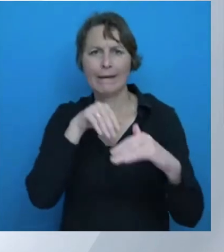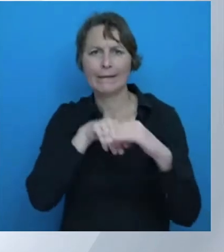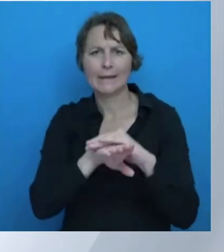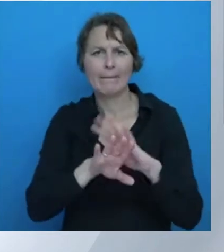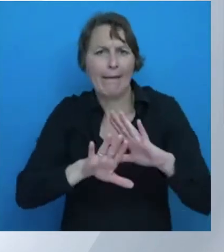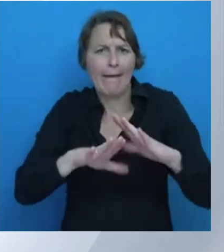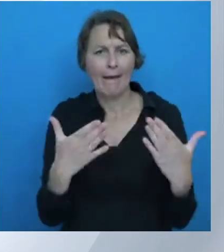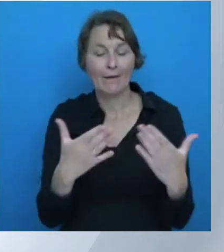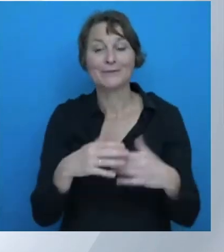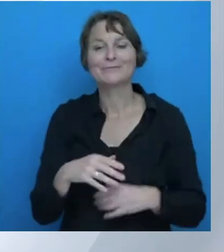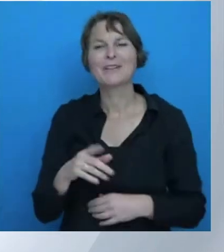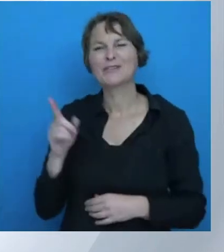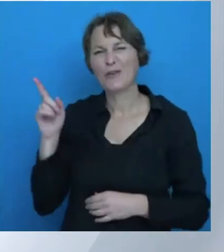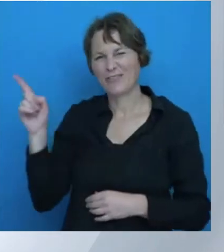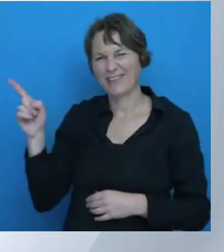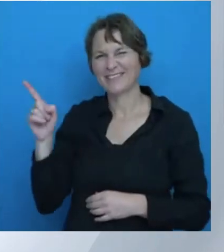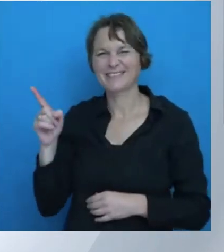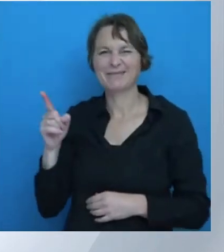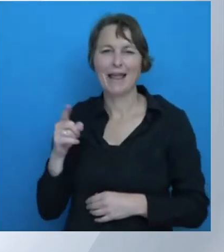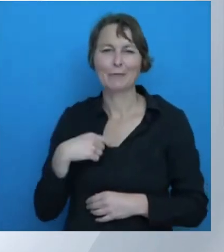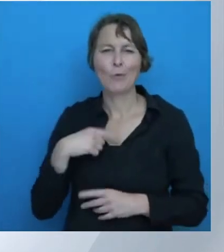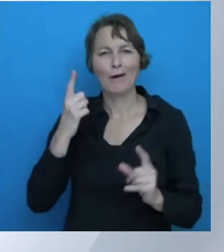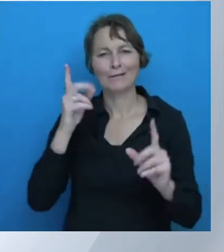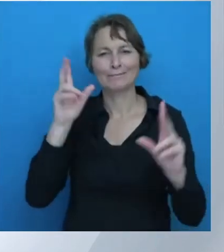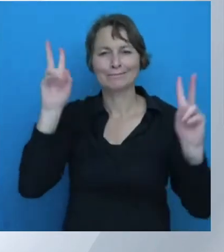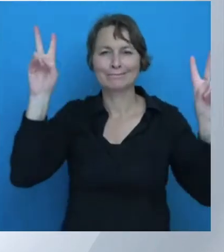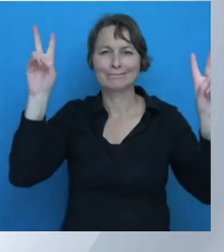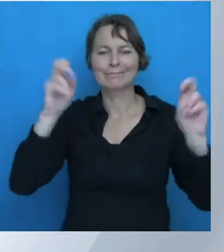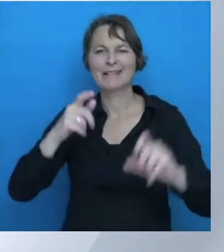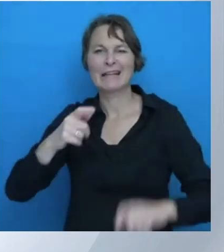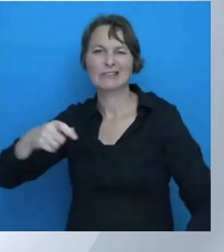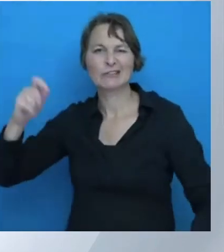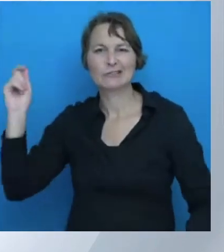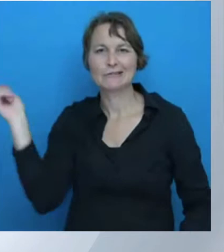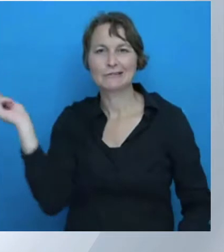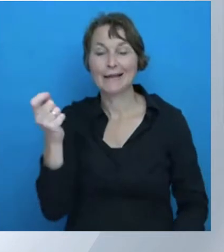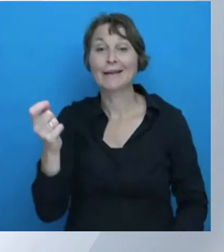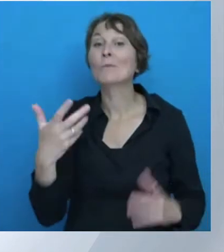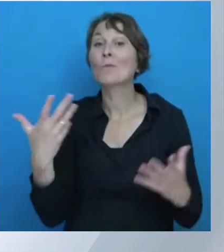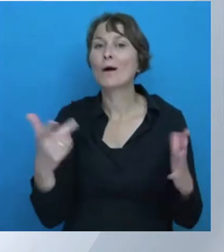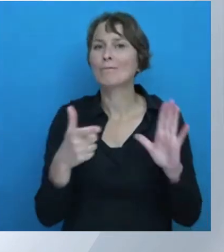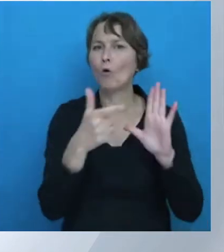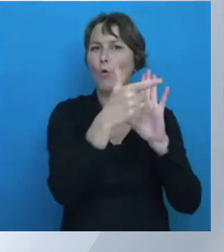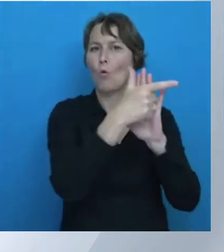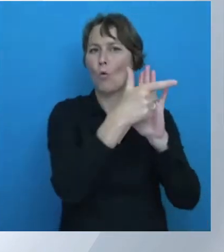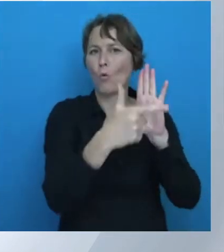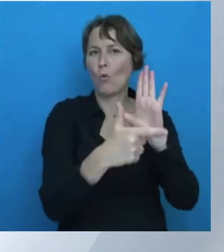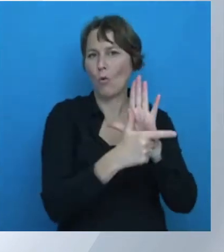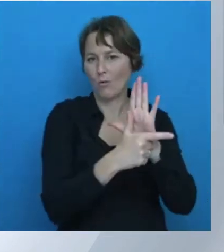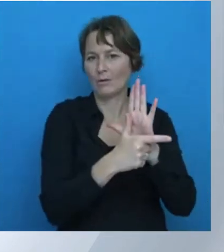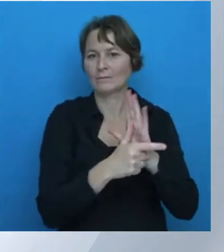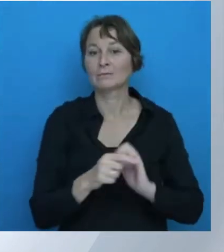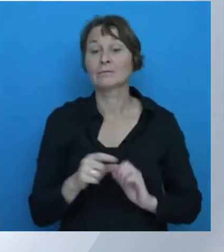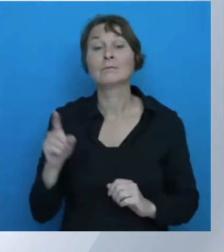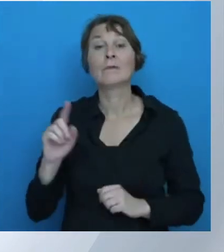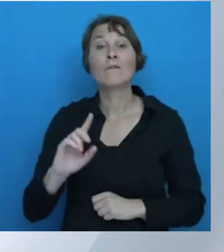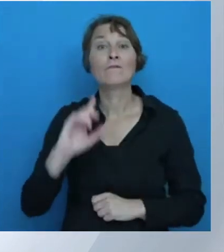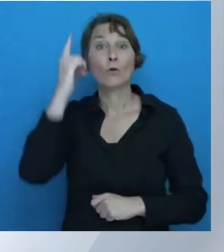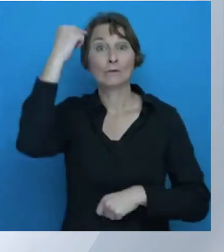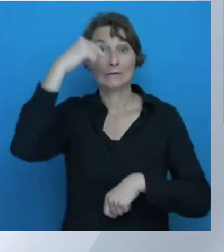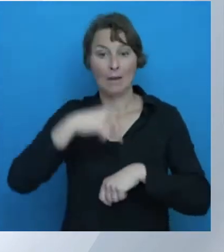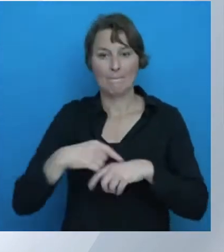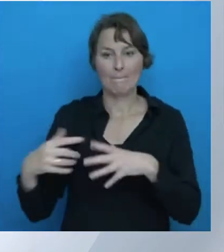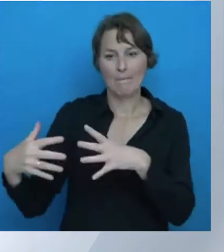the stick legislation. So the US 21st Century Integrated Digital Experience Act and the EU